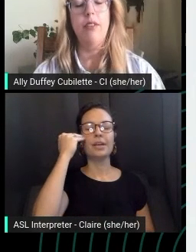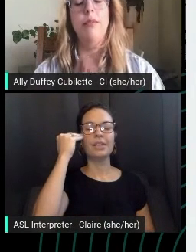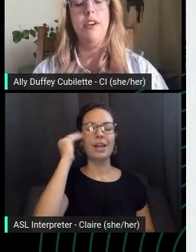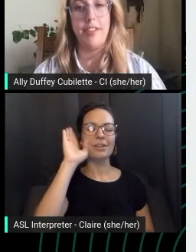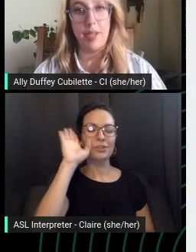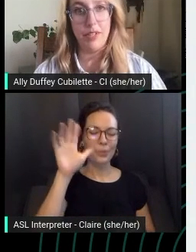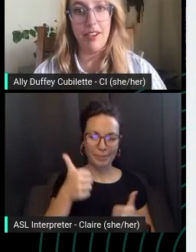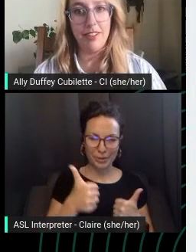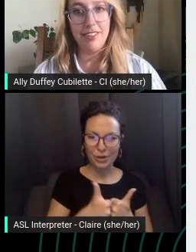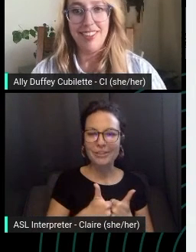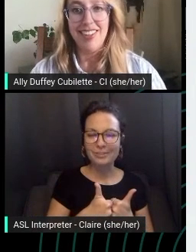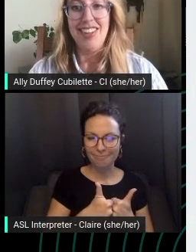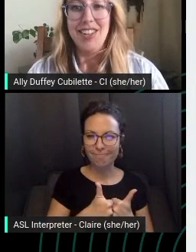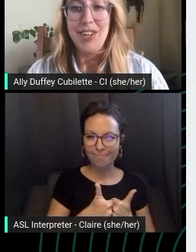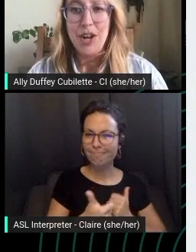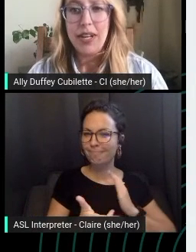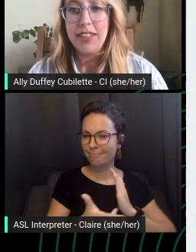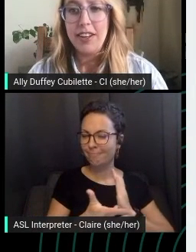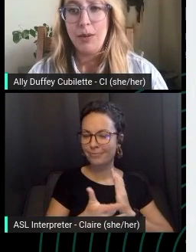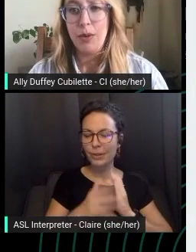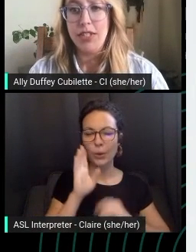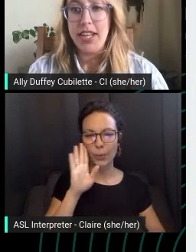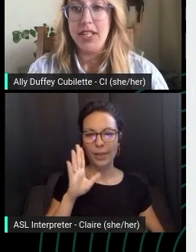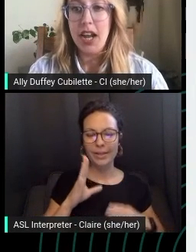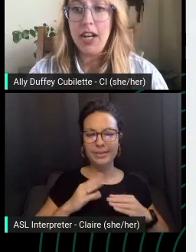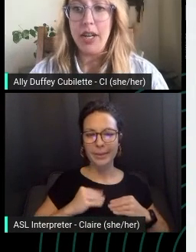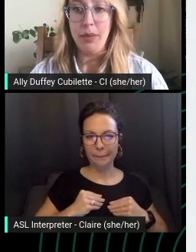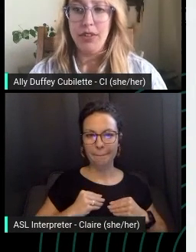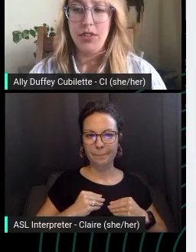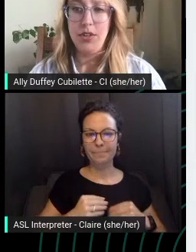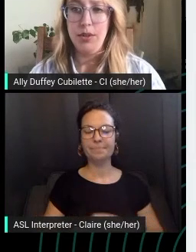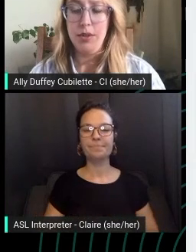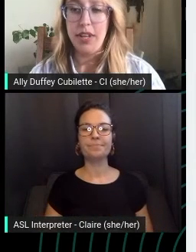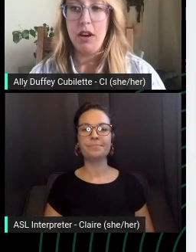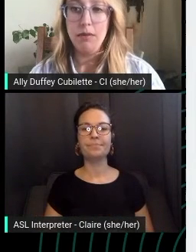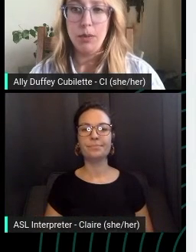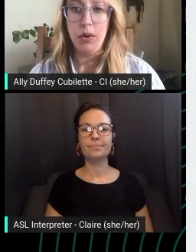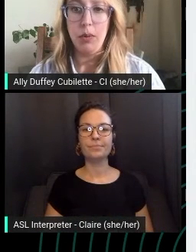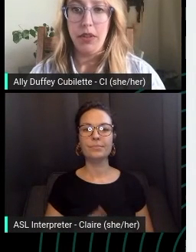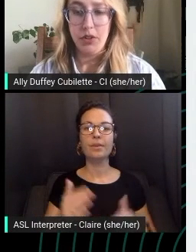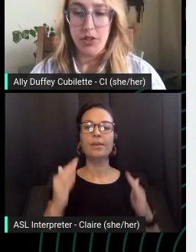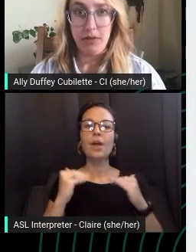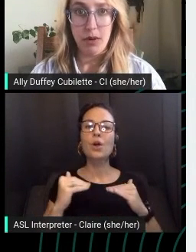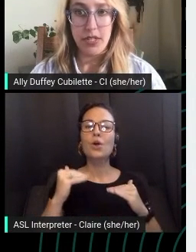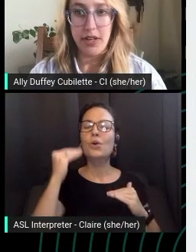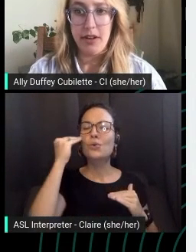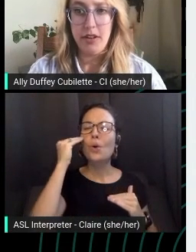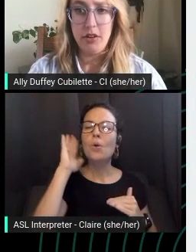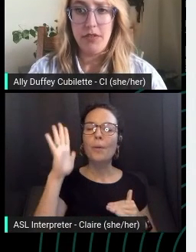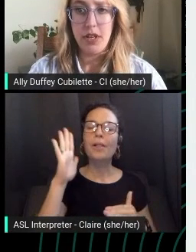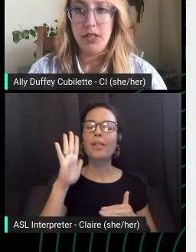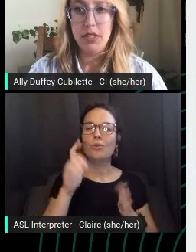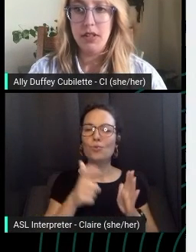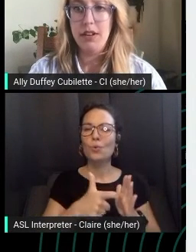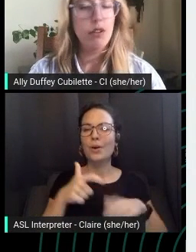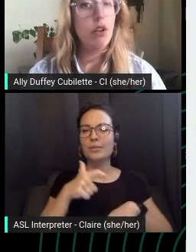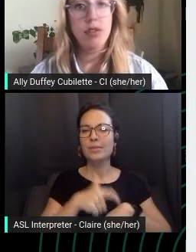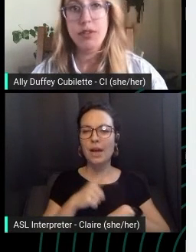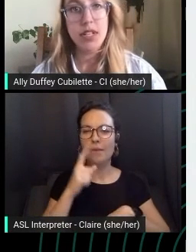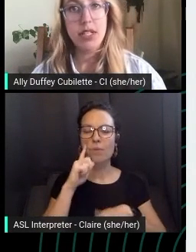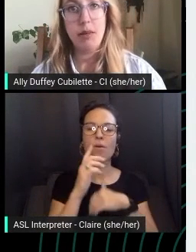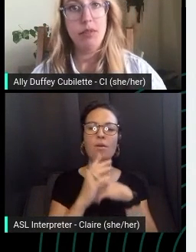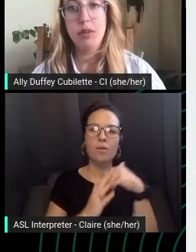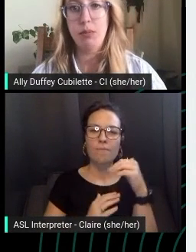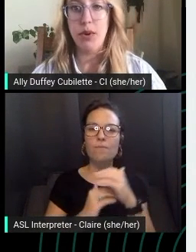standpoint, and we are accepting it. Knowing that it will take time to get comfortable with the GA4 data and interface. And it'll